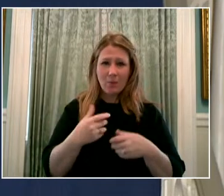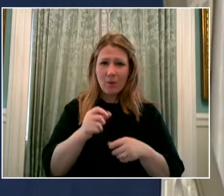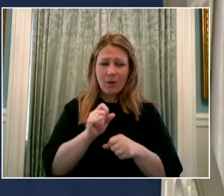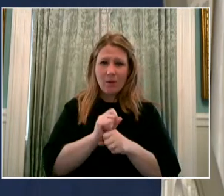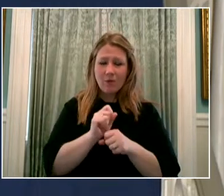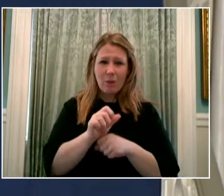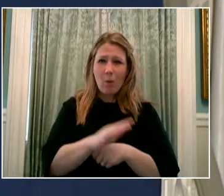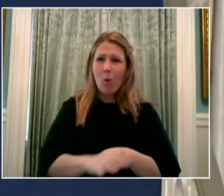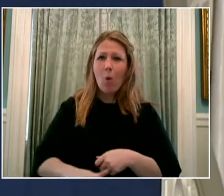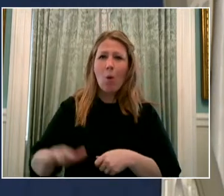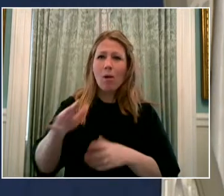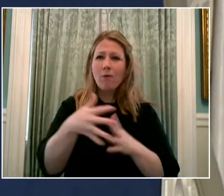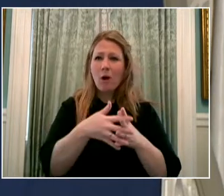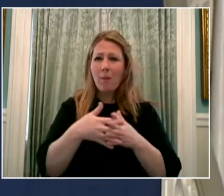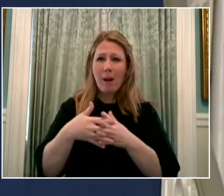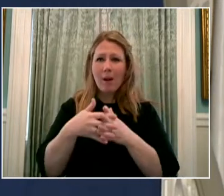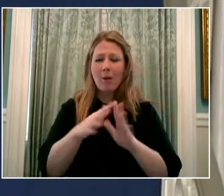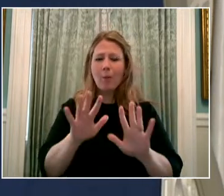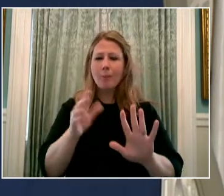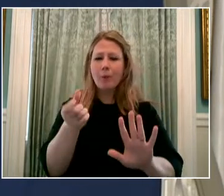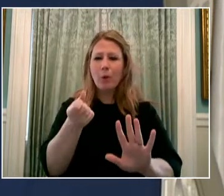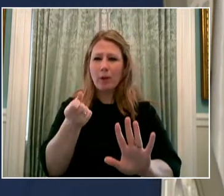But hold on, let me get to this point. Let me finish.